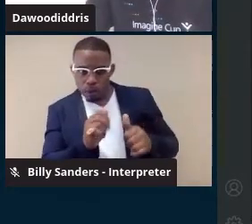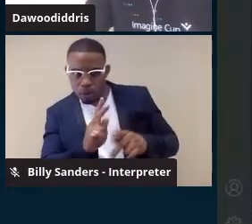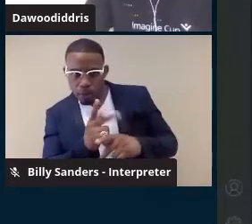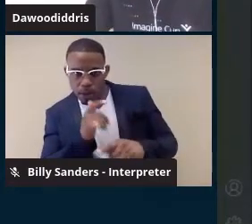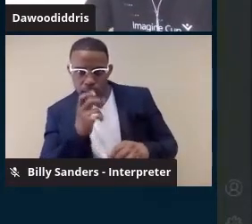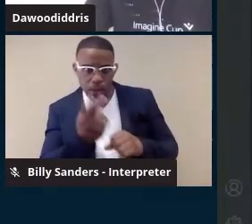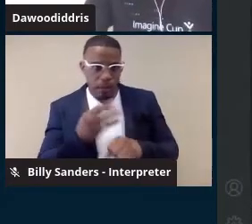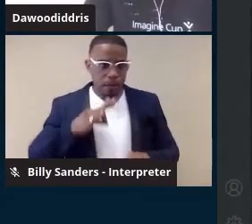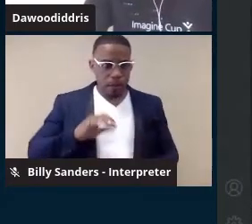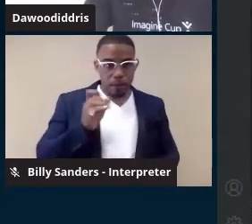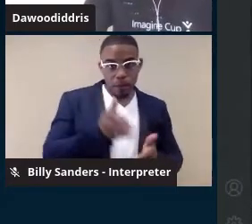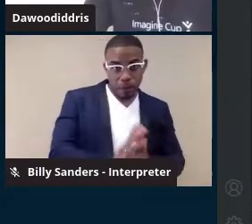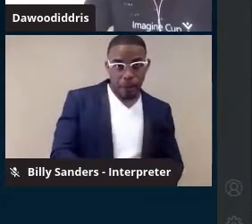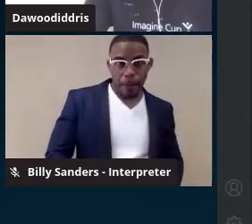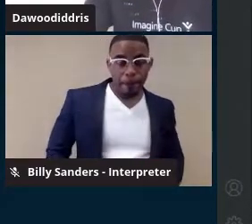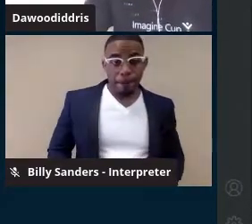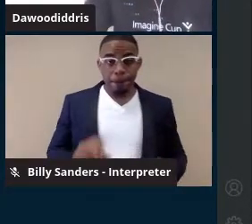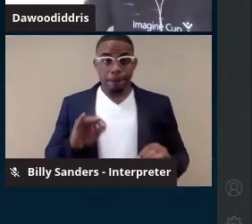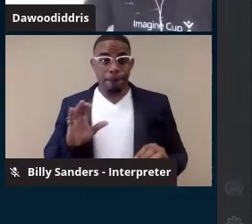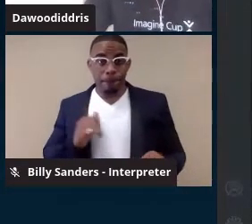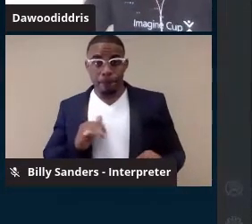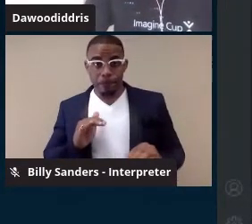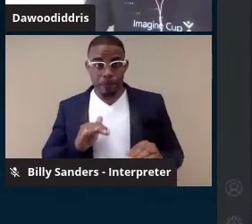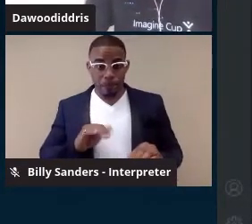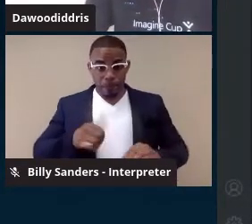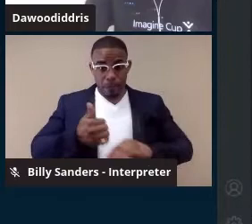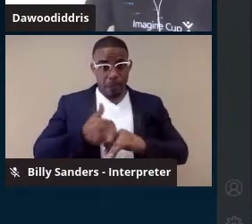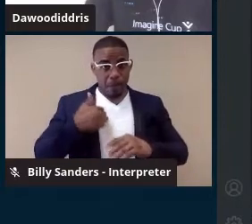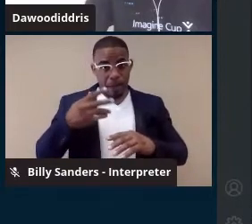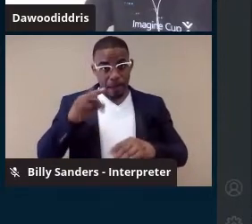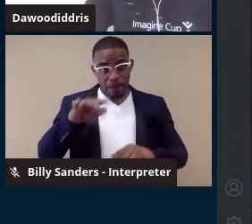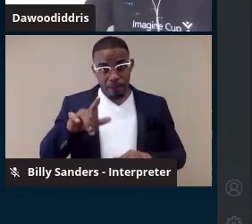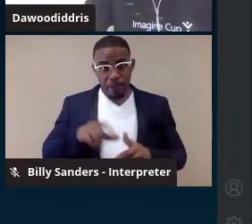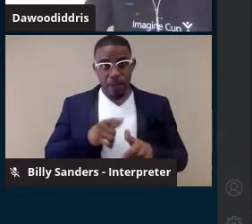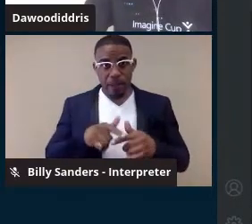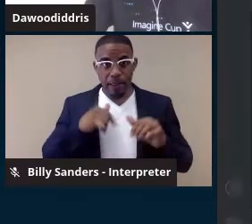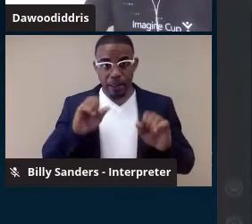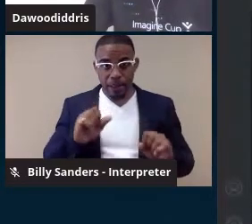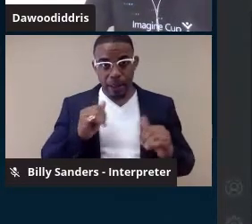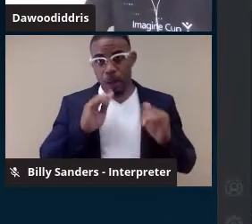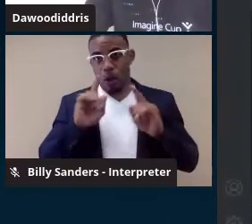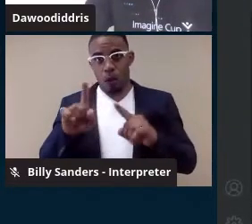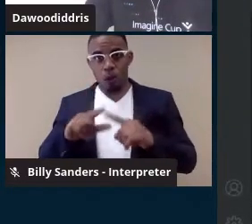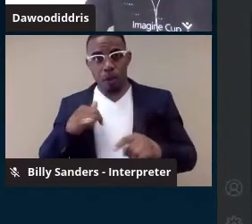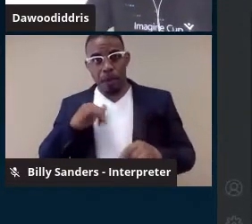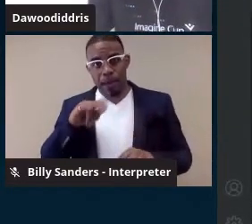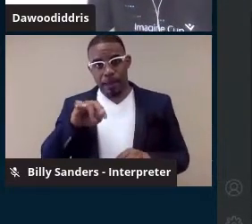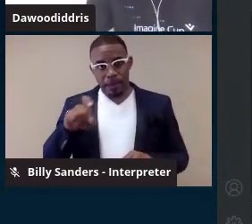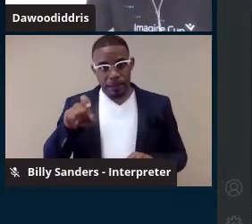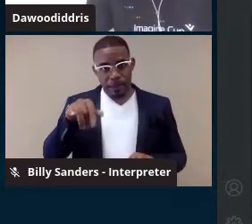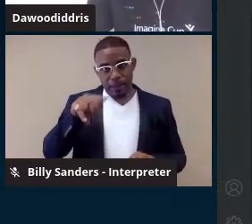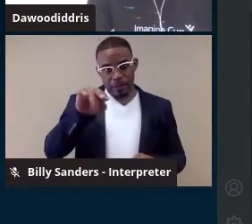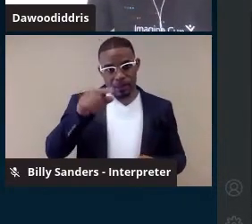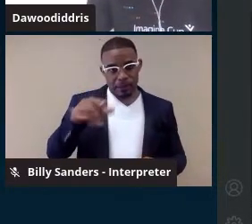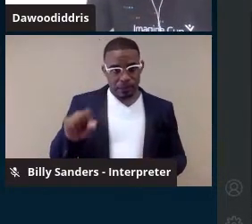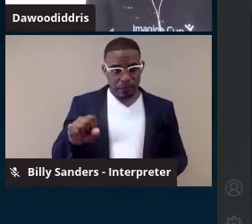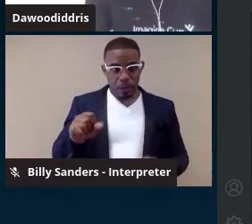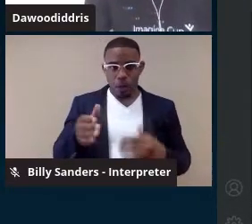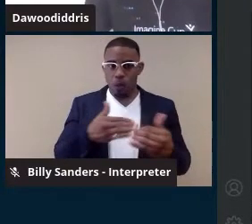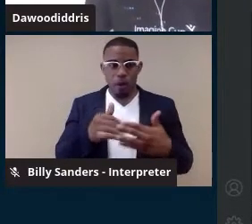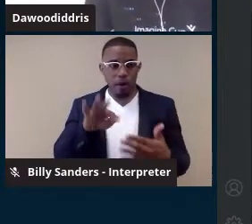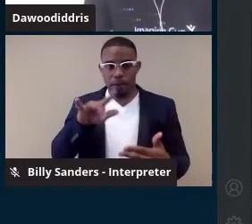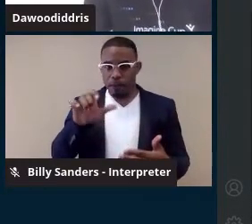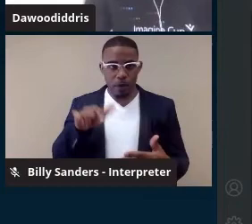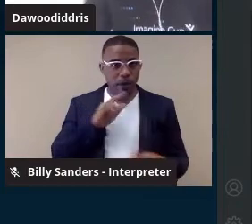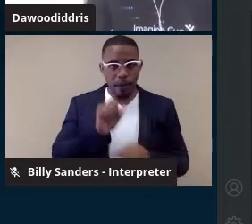use this guy, all right? So I'll save my file, and then I can now go to my index.js. Whatever file that we